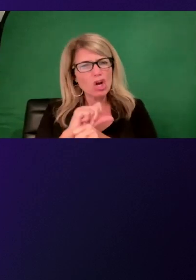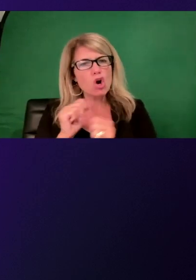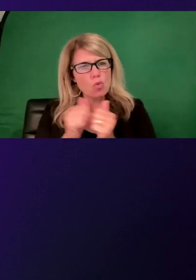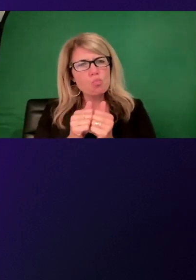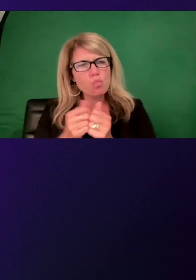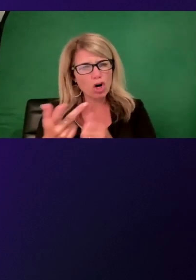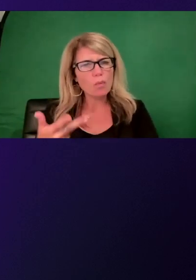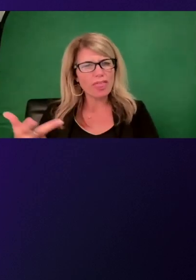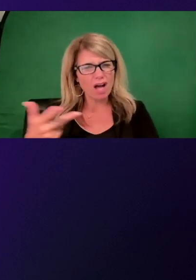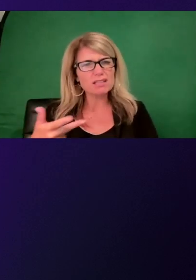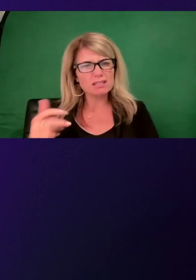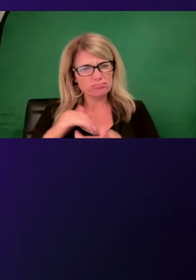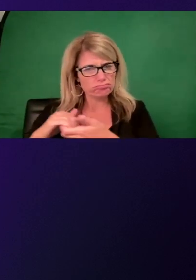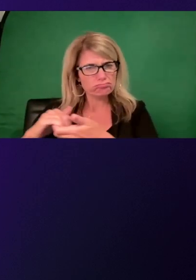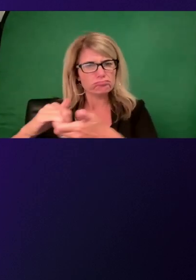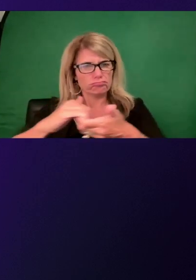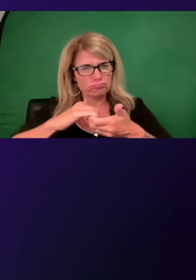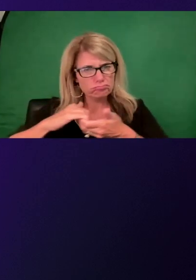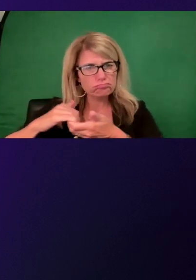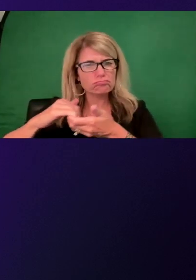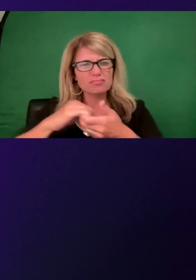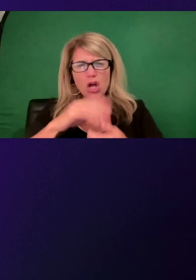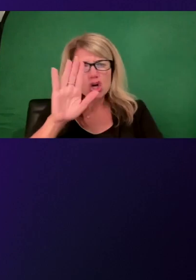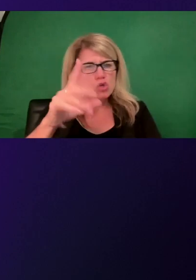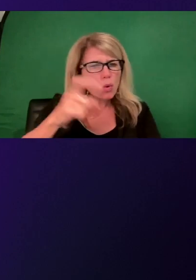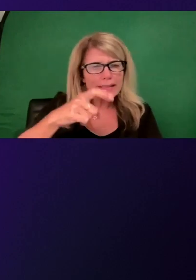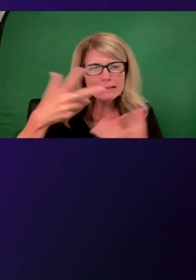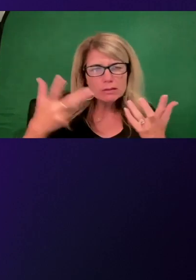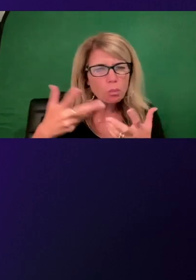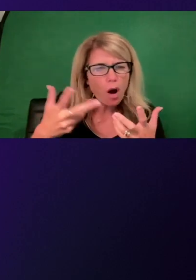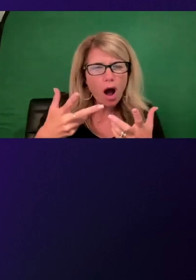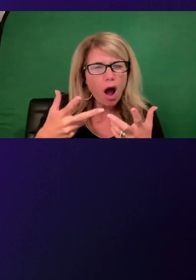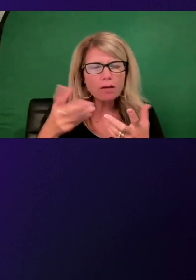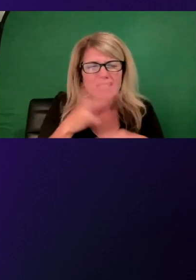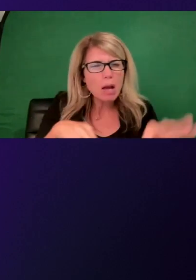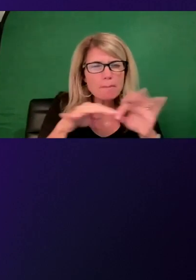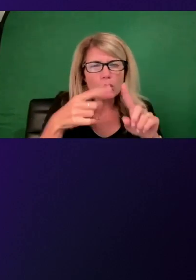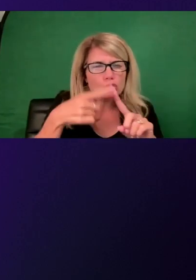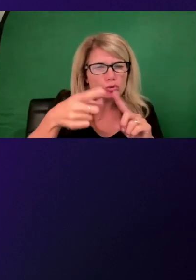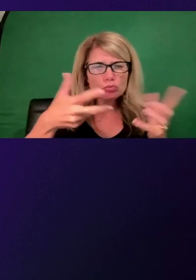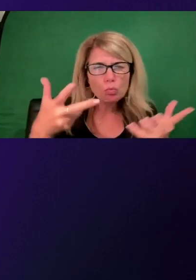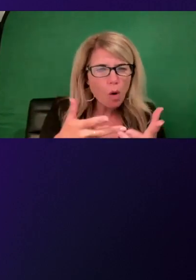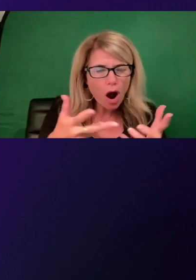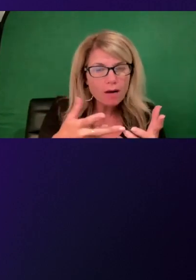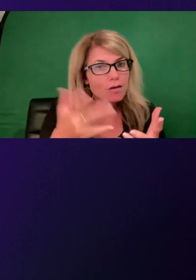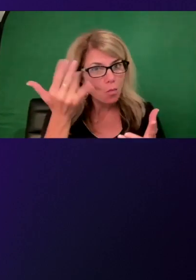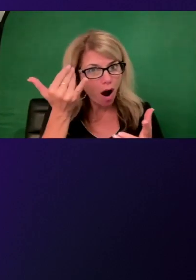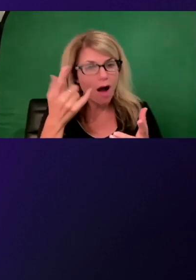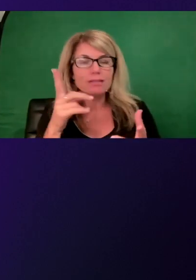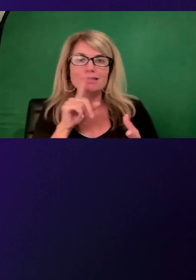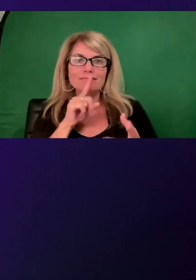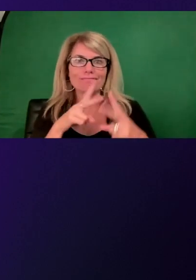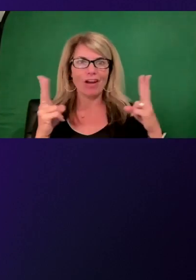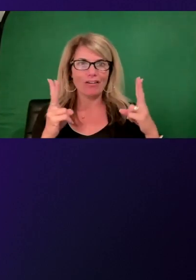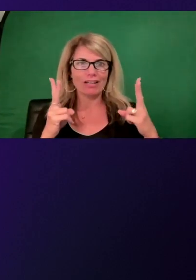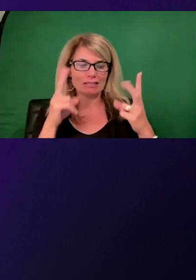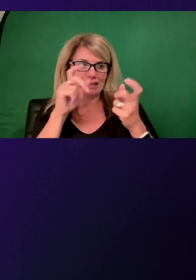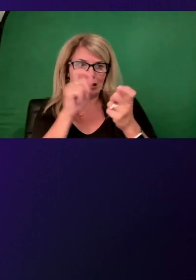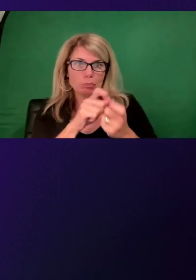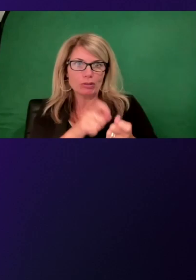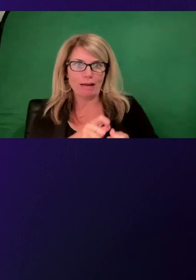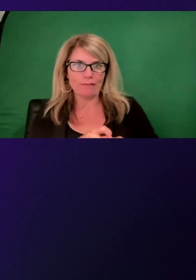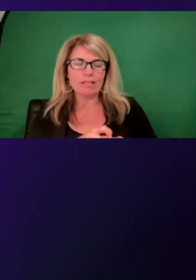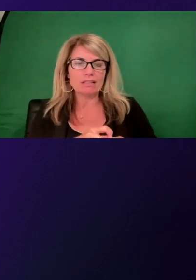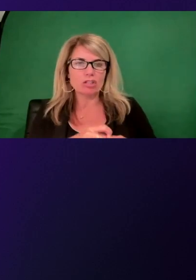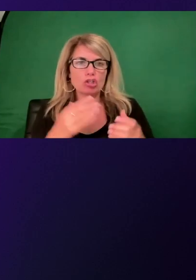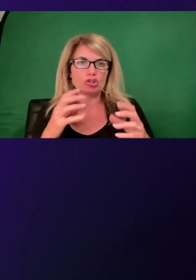us about what your needs are and what's important to you, because it's really specific as to what your guardrails are, as to how, and